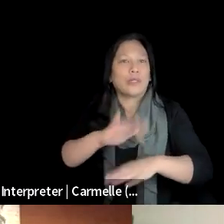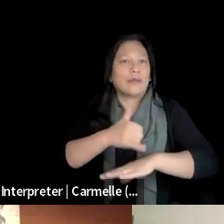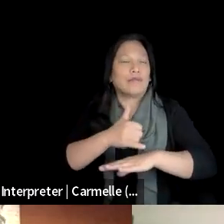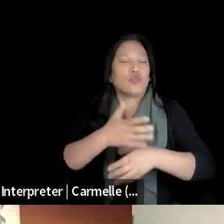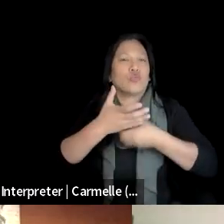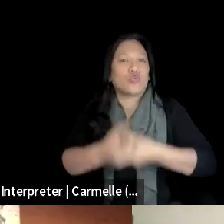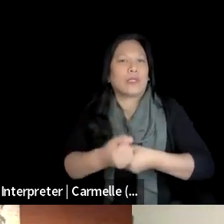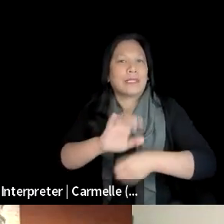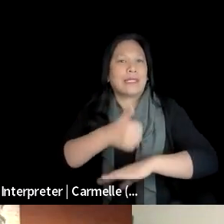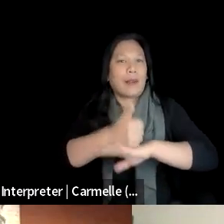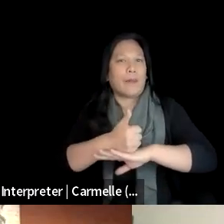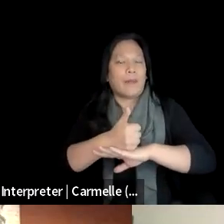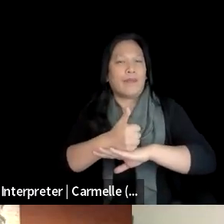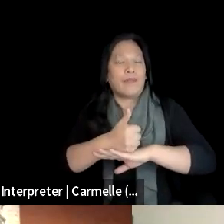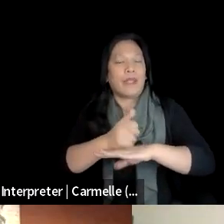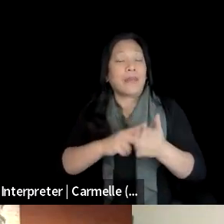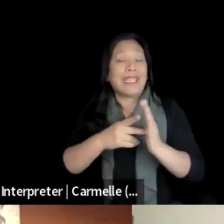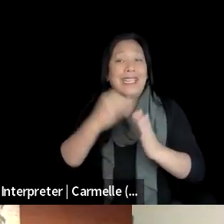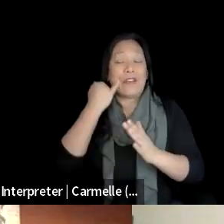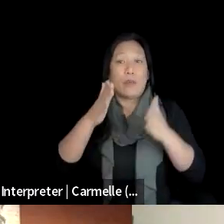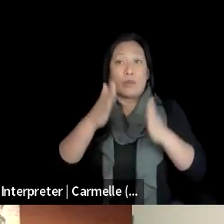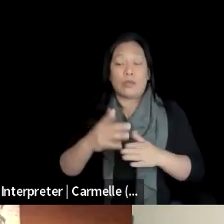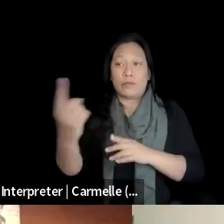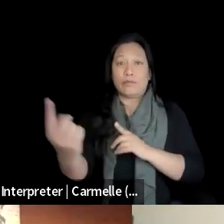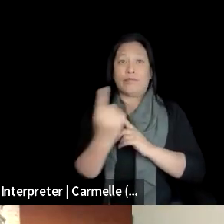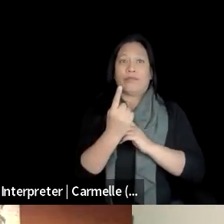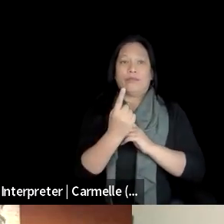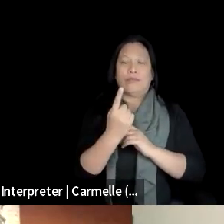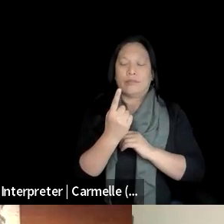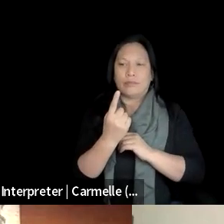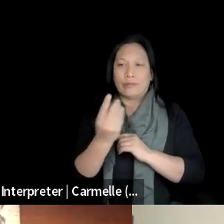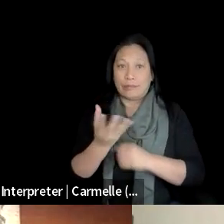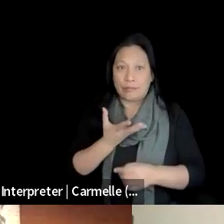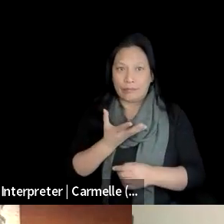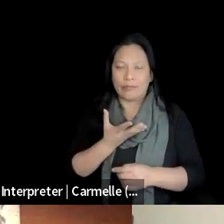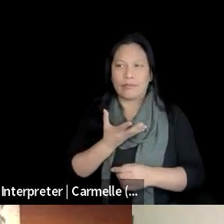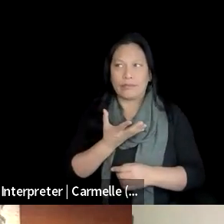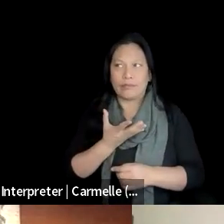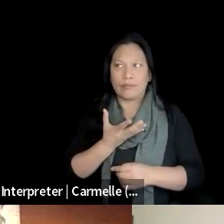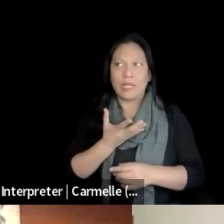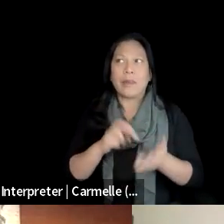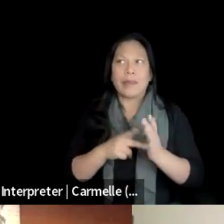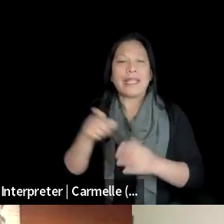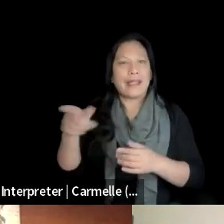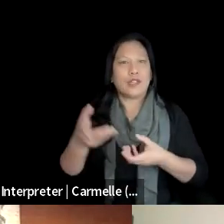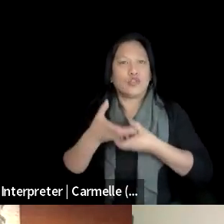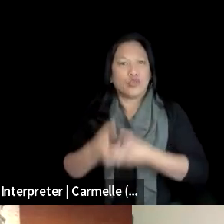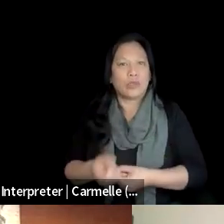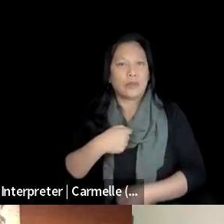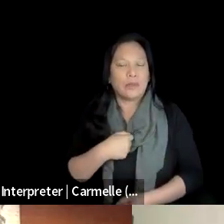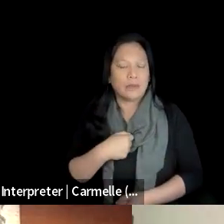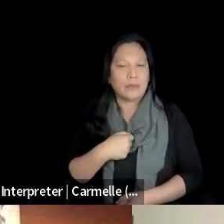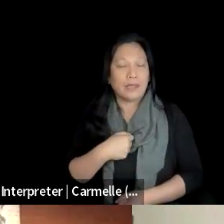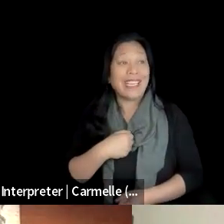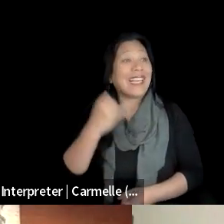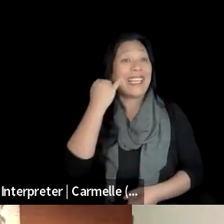room. And even though it feels like, oh crap, now I have to deal with a problem, if they didn't trust you or if you didn't set up the room in a nice